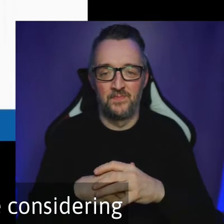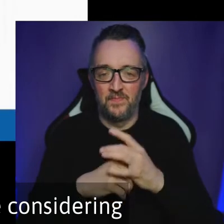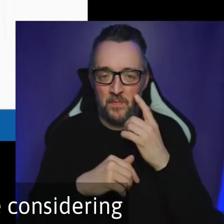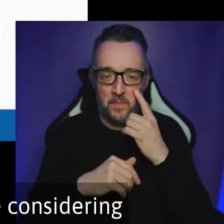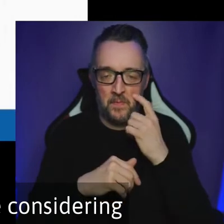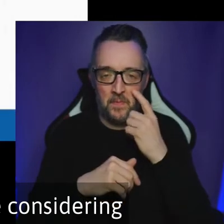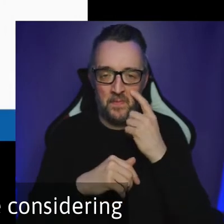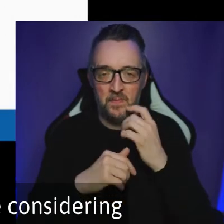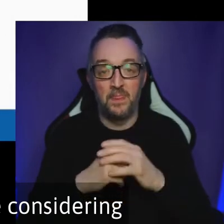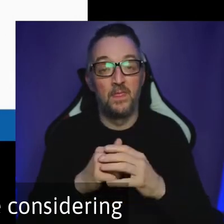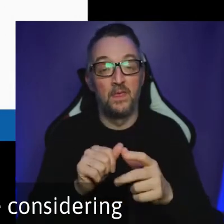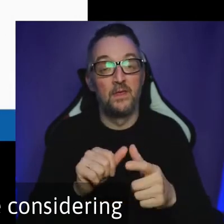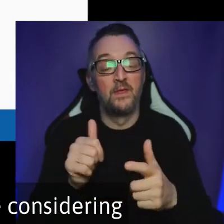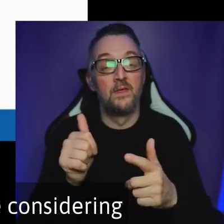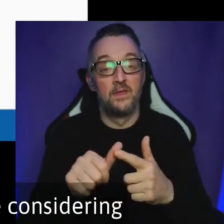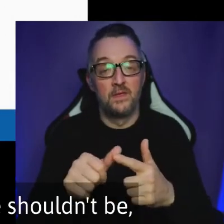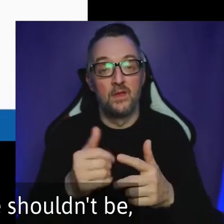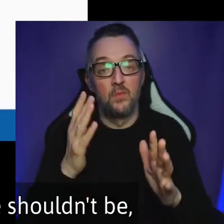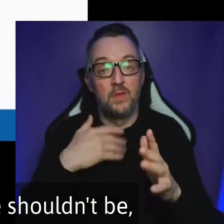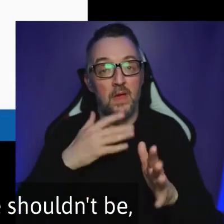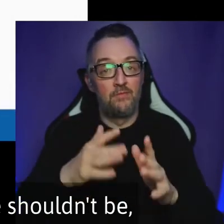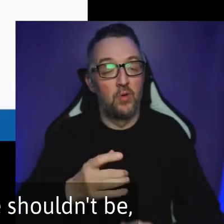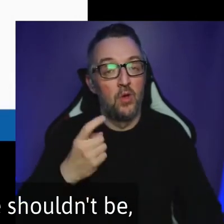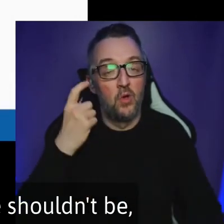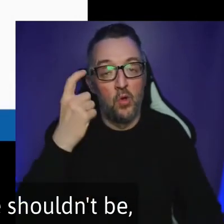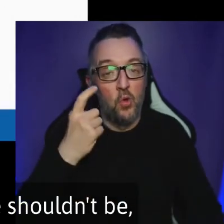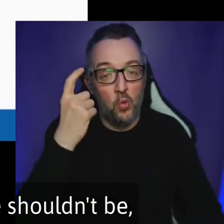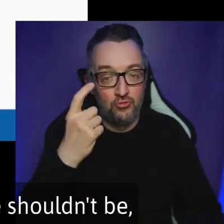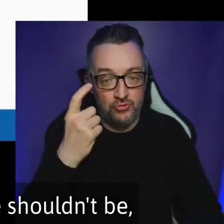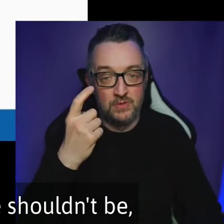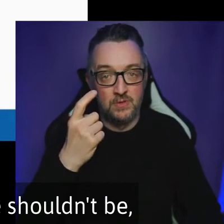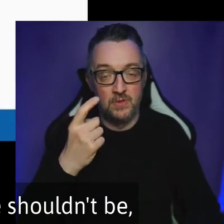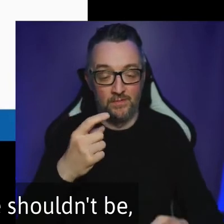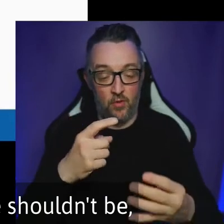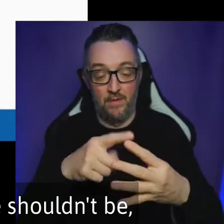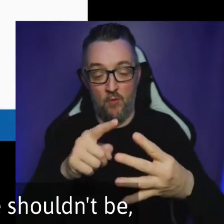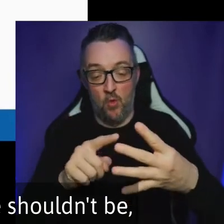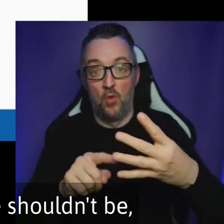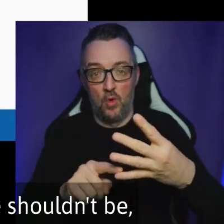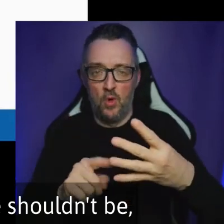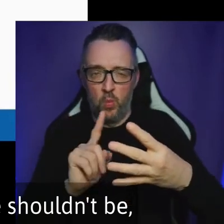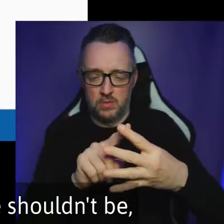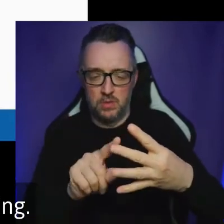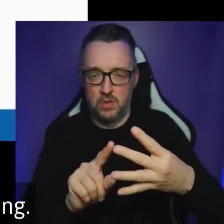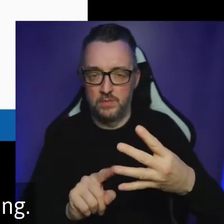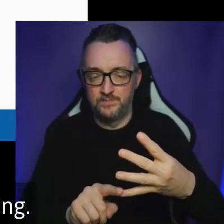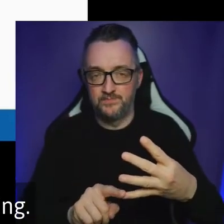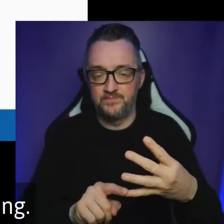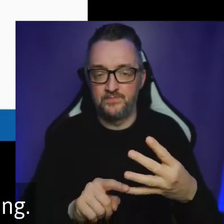So the other thing that we need to be considering when we're looking at all of these phases is that we should